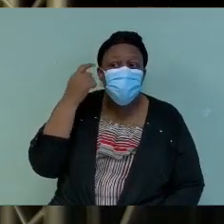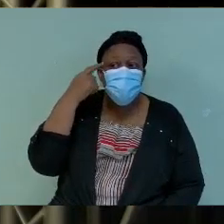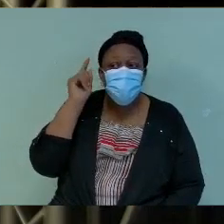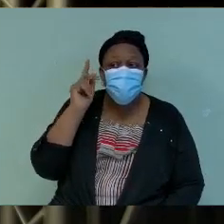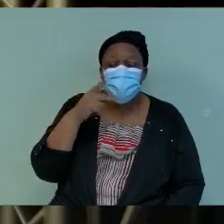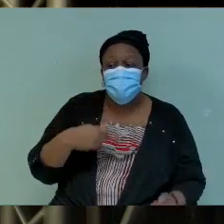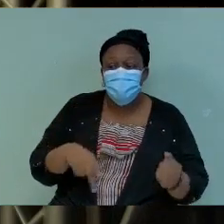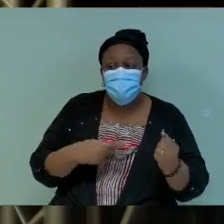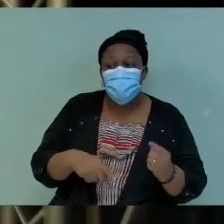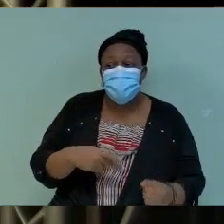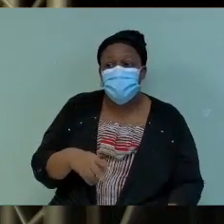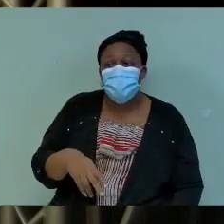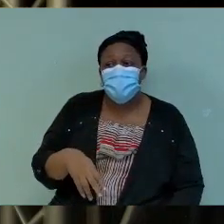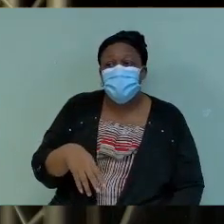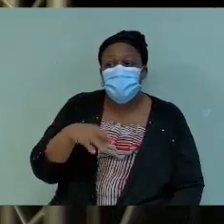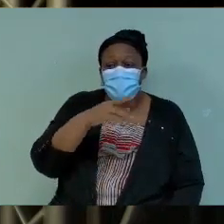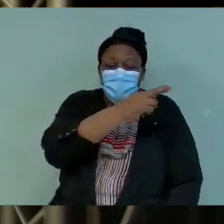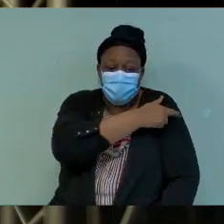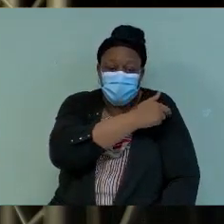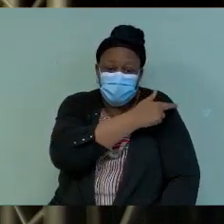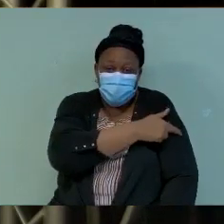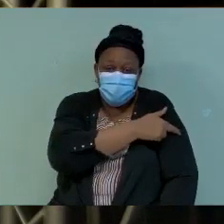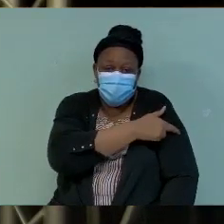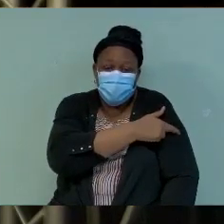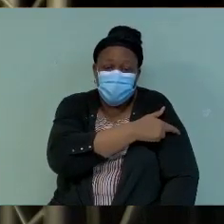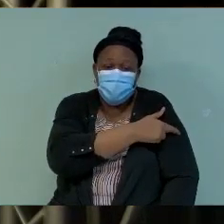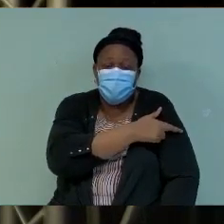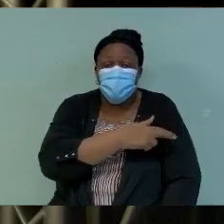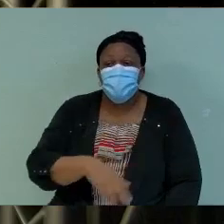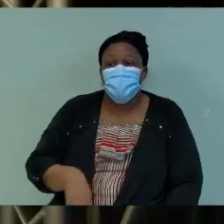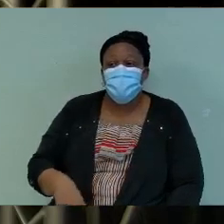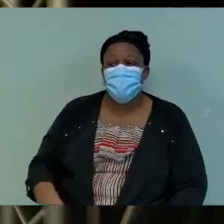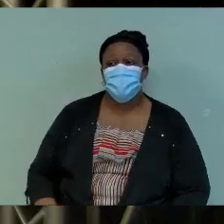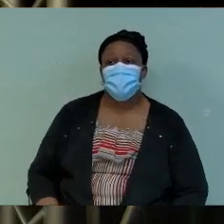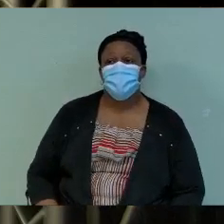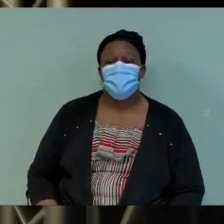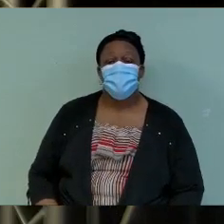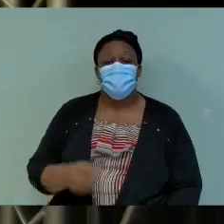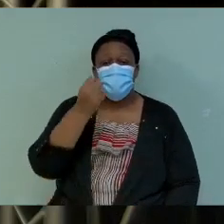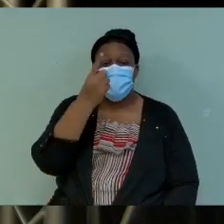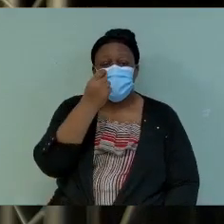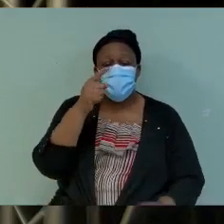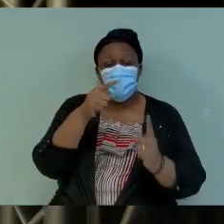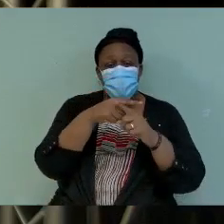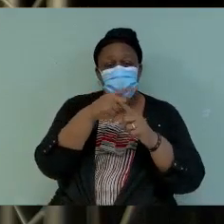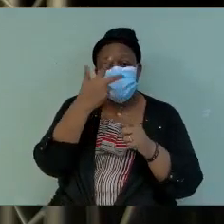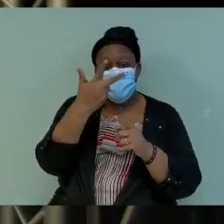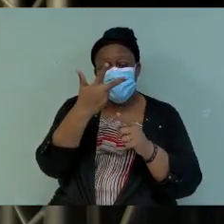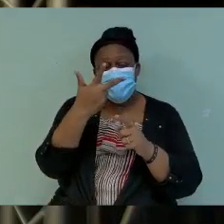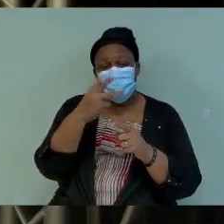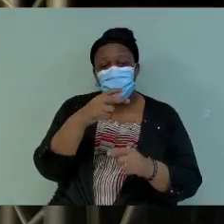Kitts, we have the St. Kitts Red Cross, and you could call from 11 a.m. to 3 p.m. to